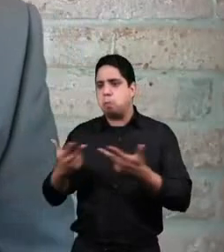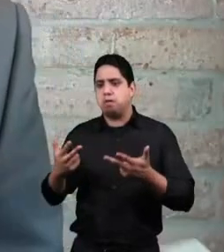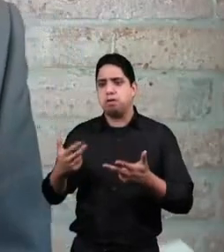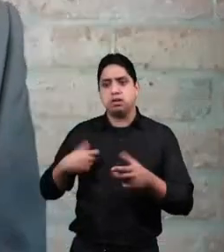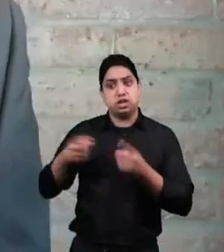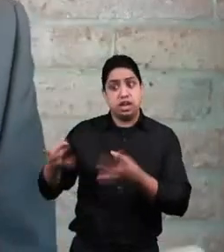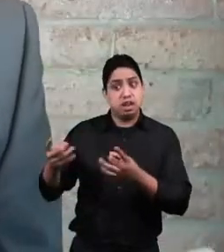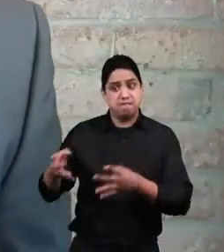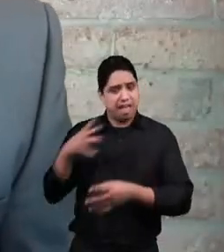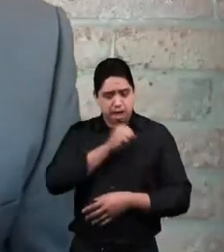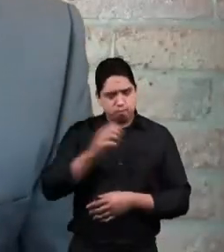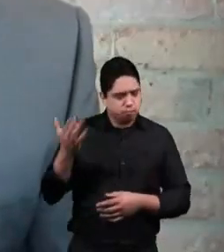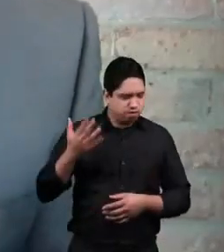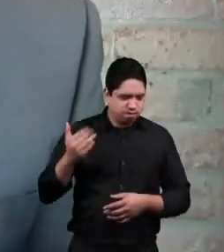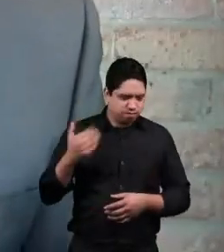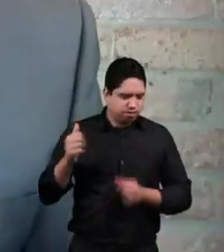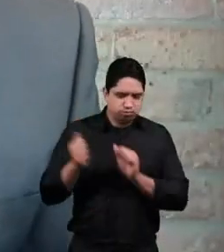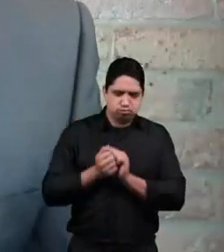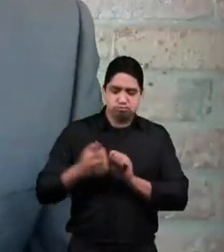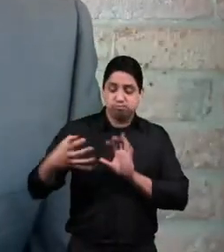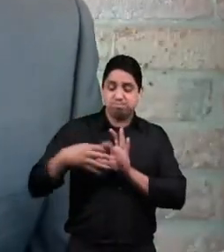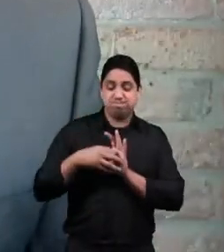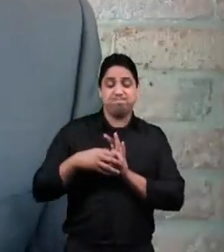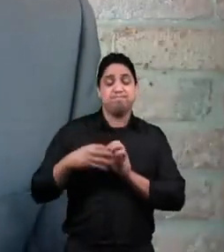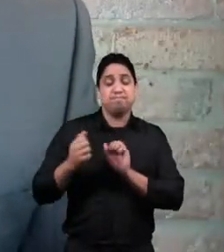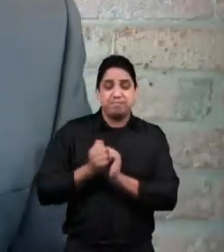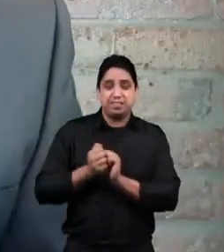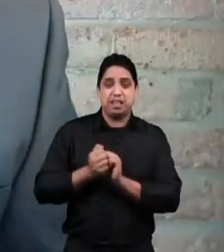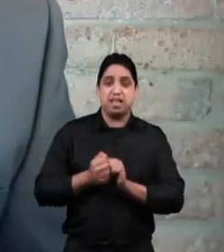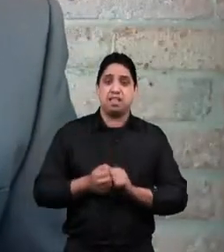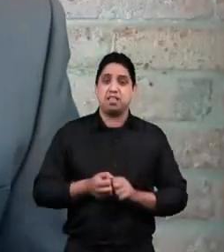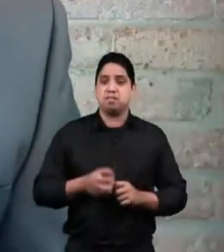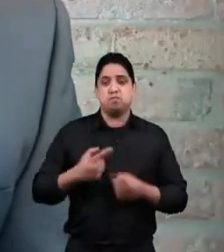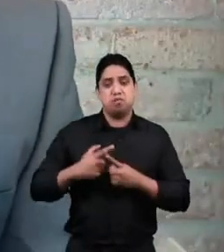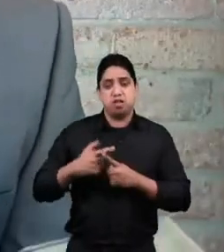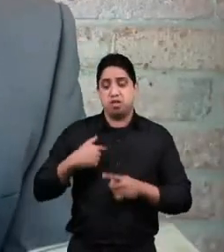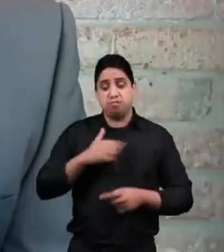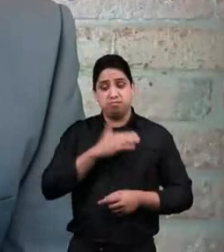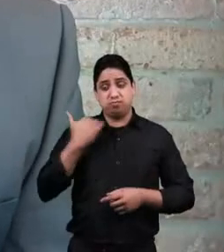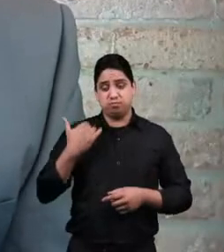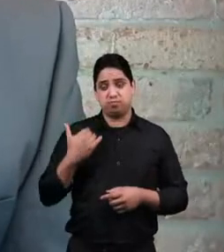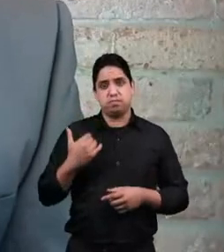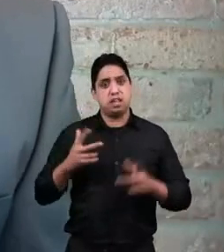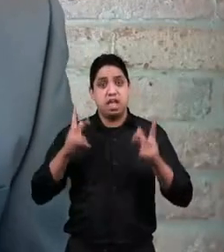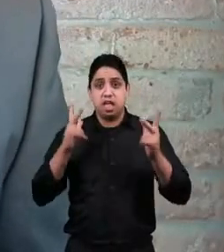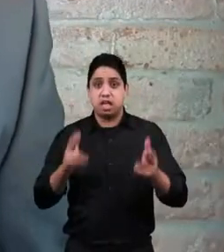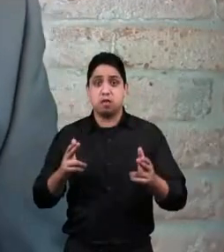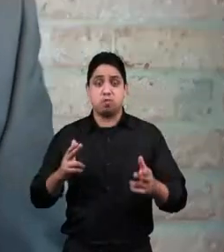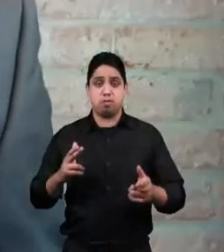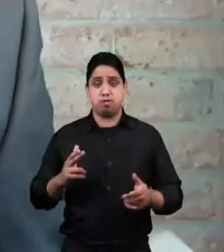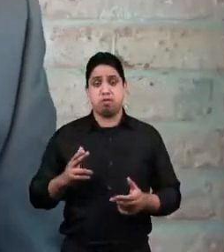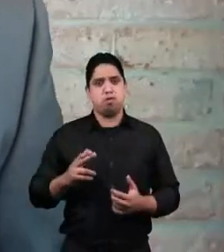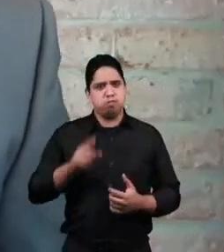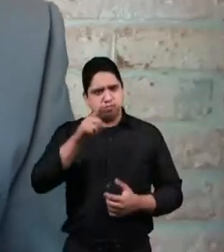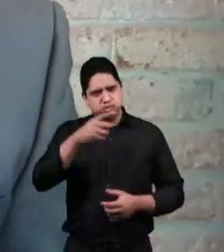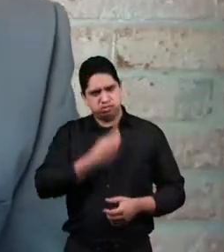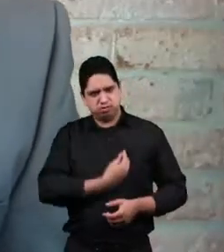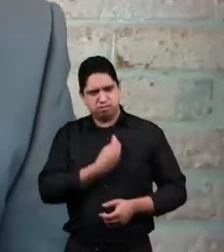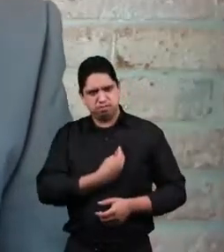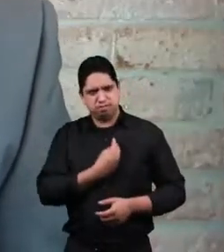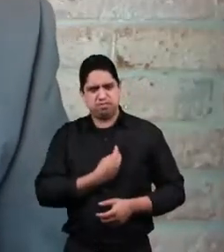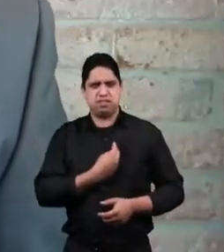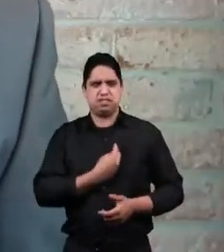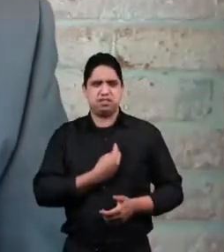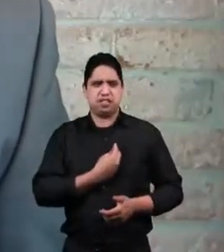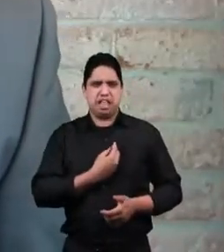you, remove this from yourself and join me, Paul said. This is an appeal that